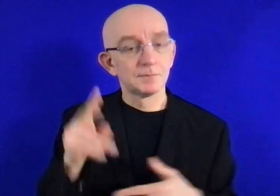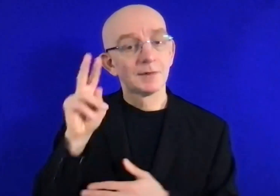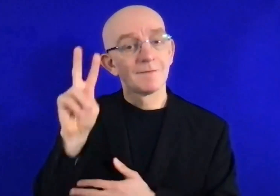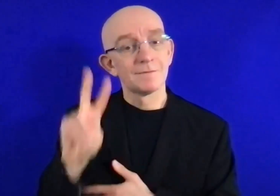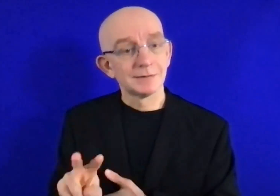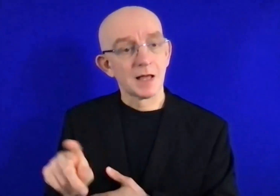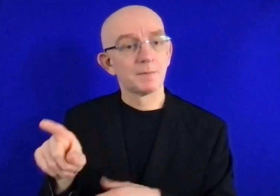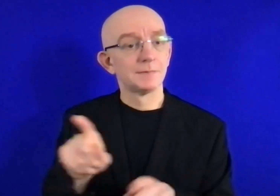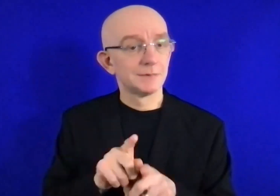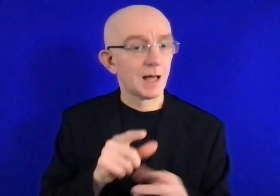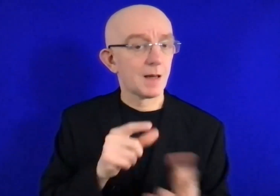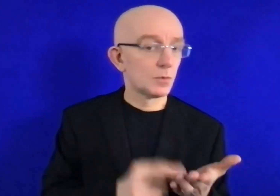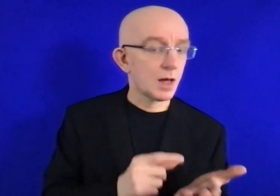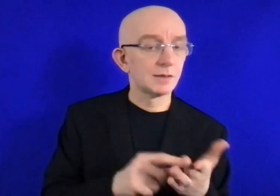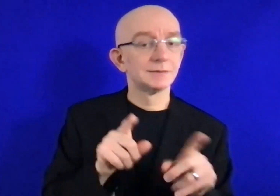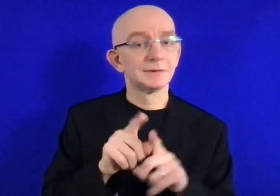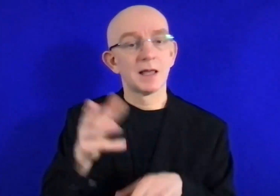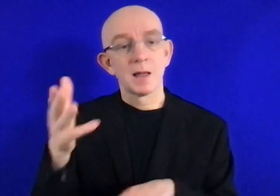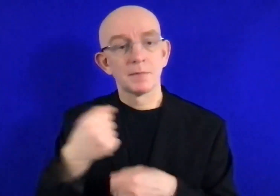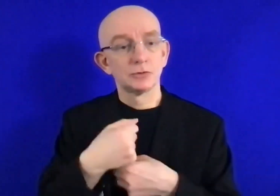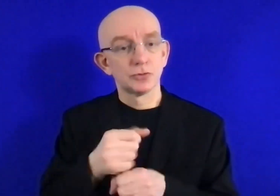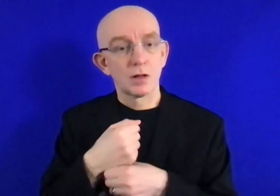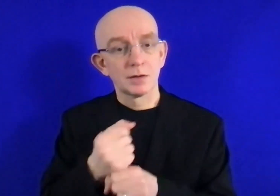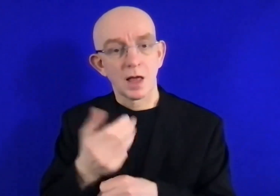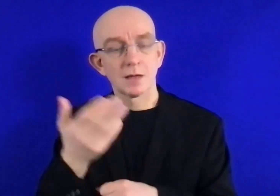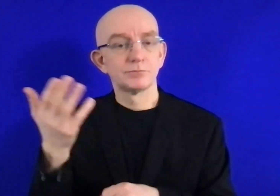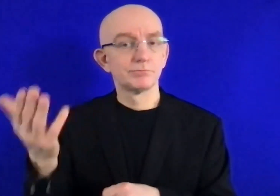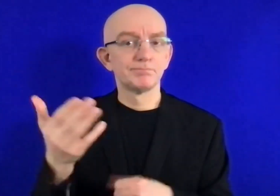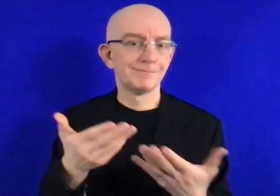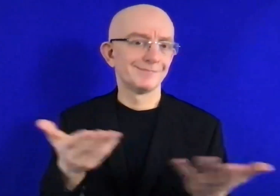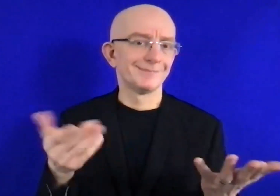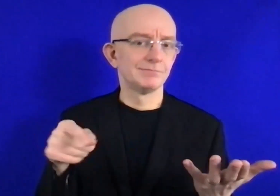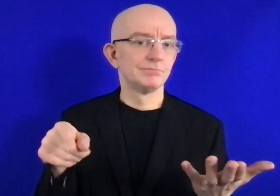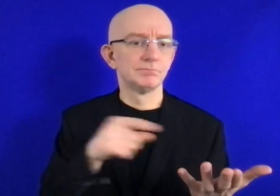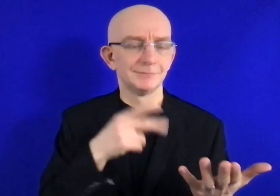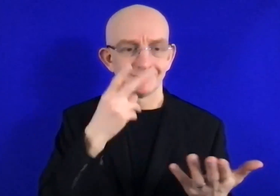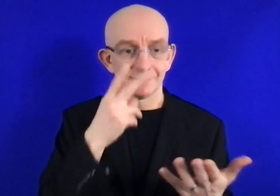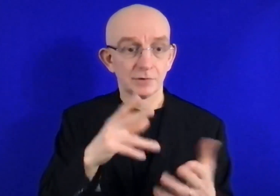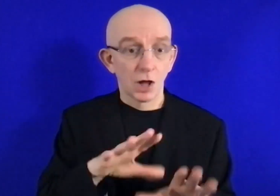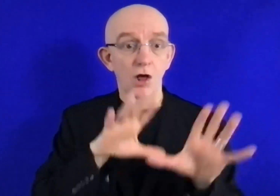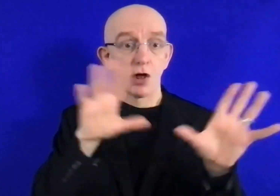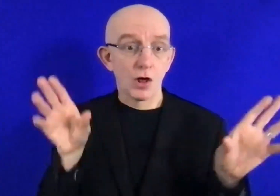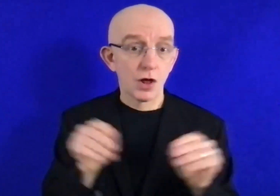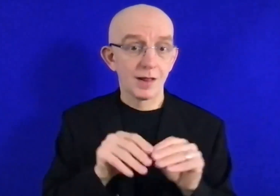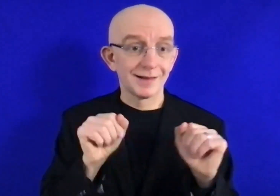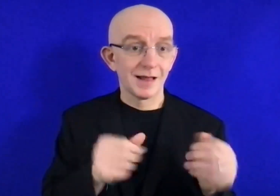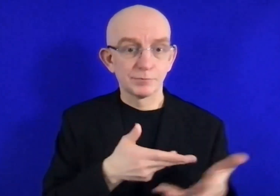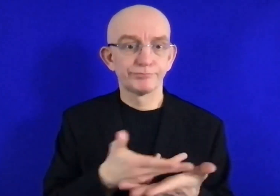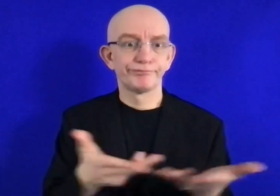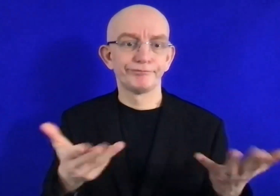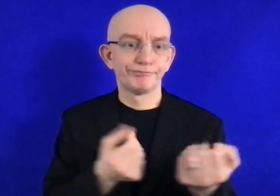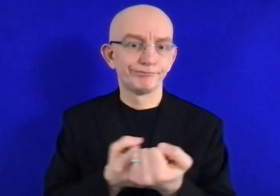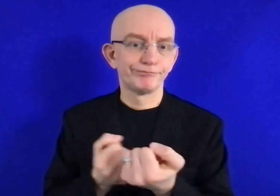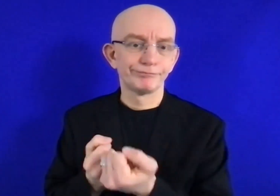gradually reducing ages of eligibility for schemes, gradually increasing benefit levels. And then on the core care and support side, I mean,